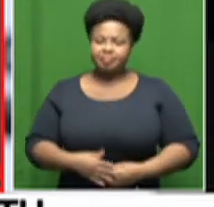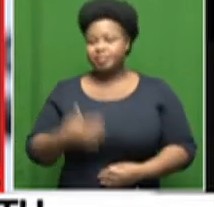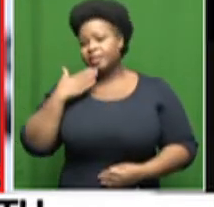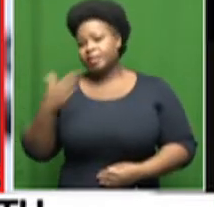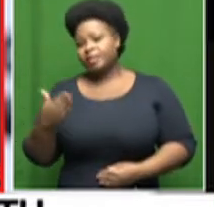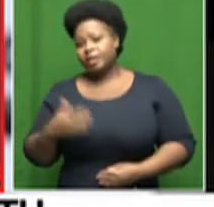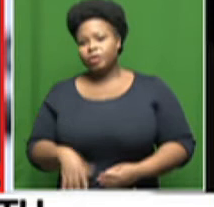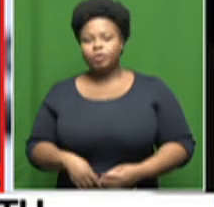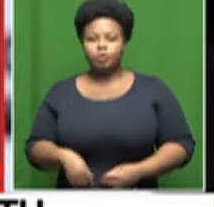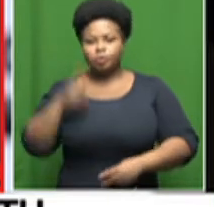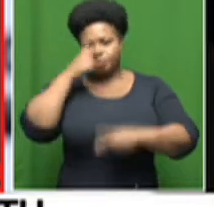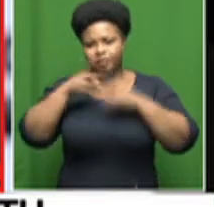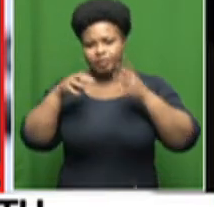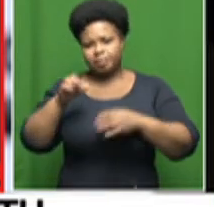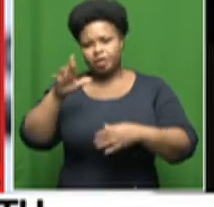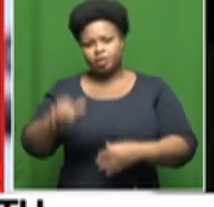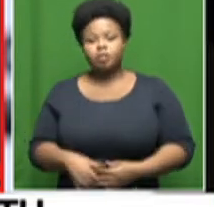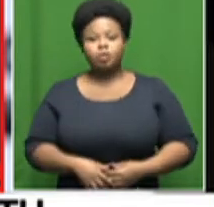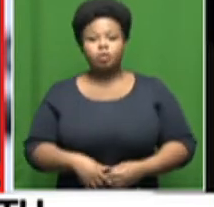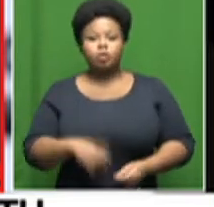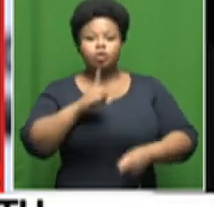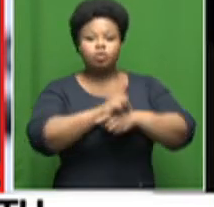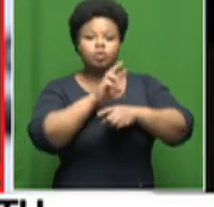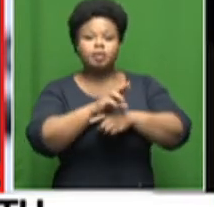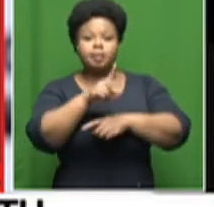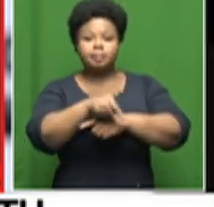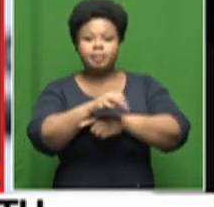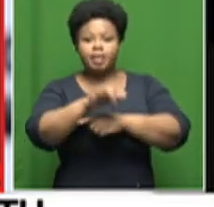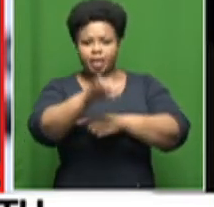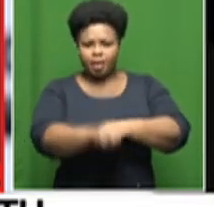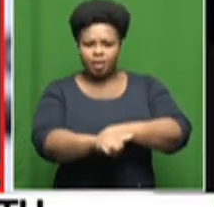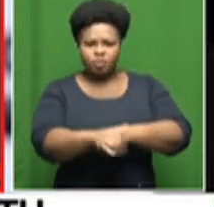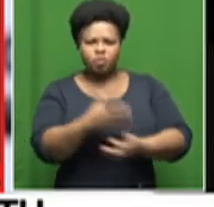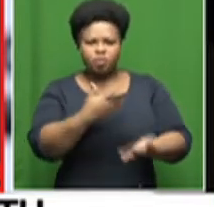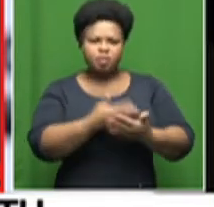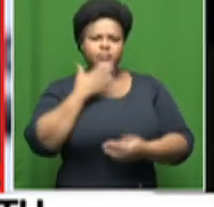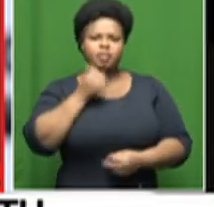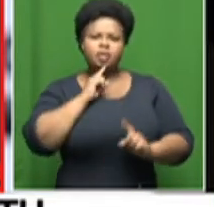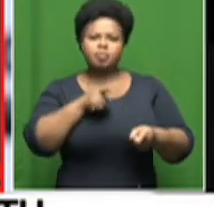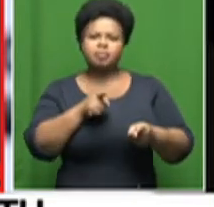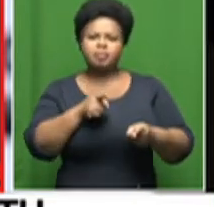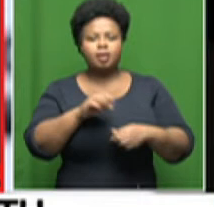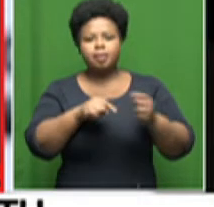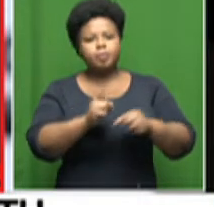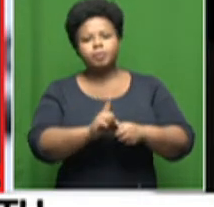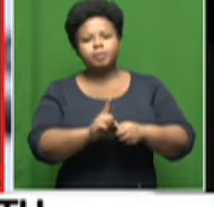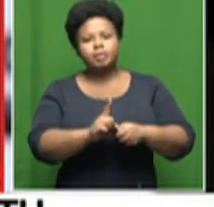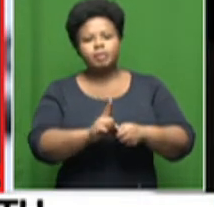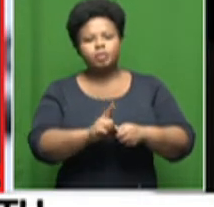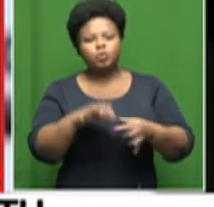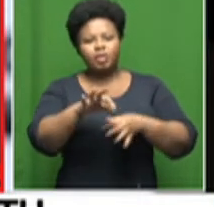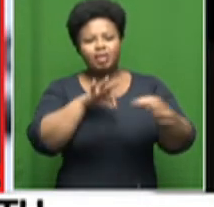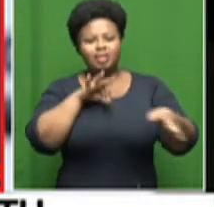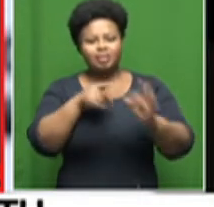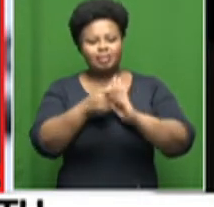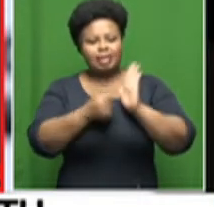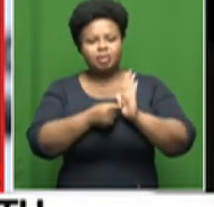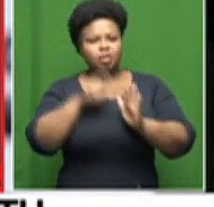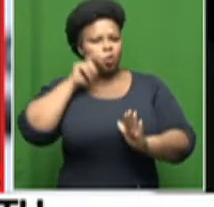Now, if I may ask Dr. Anban Pillay, just if Dr. Pillay, if you could just answer the question about the expiry